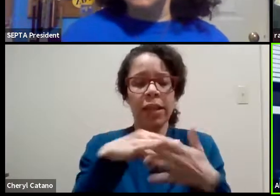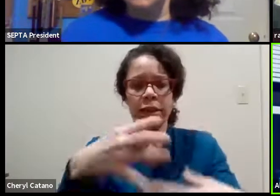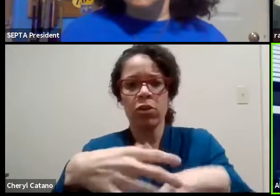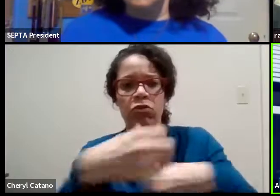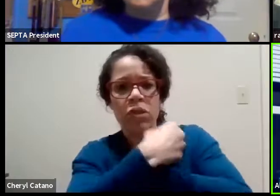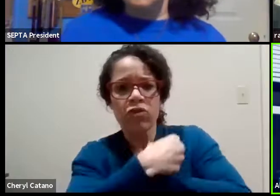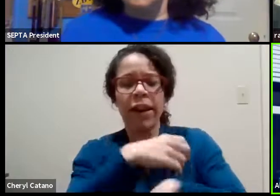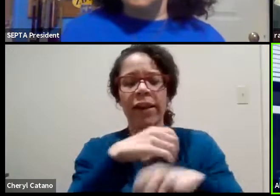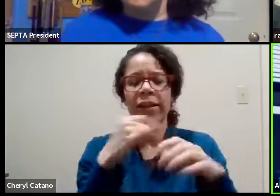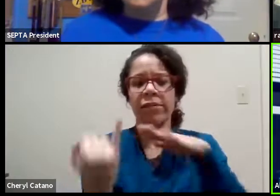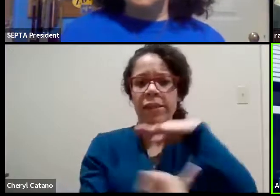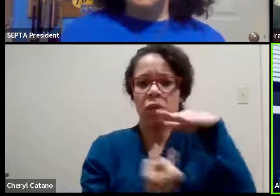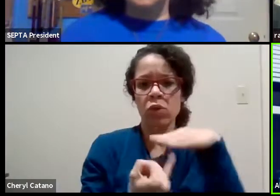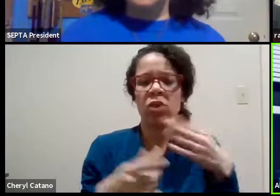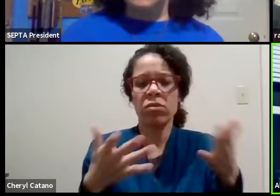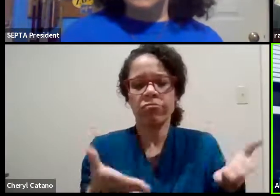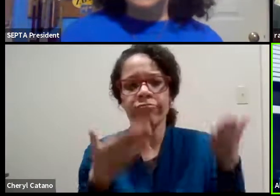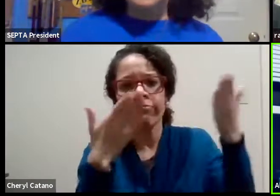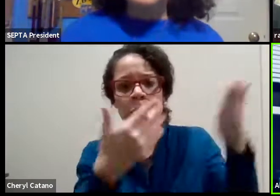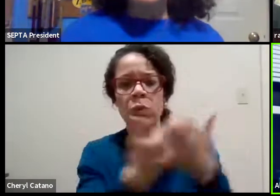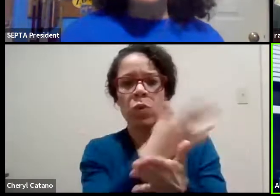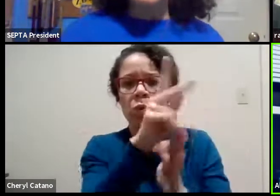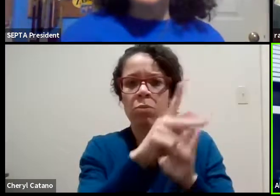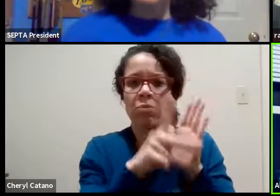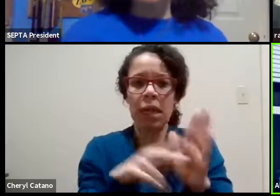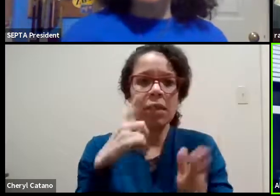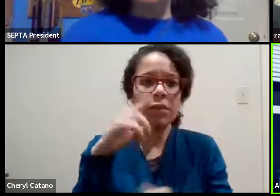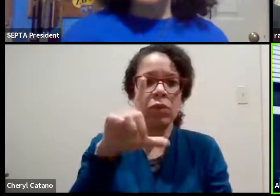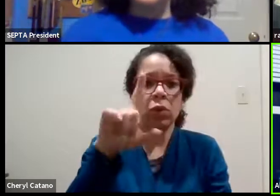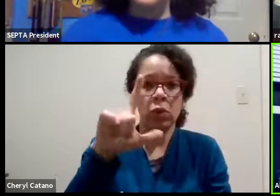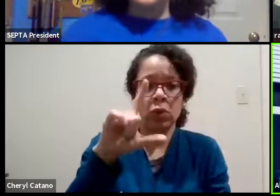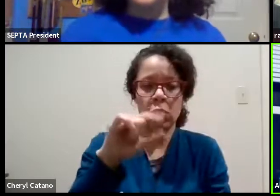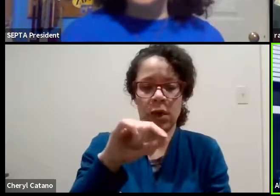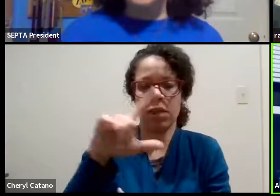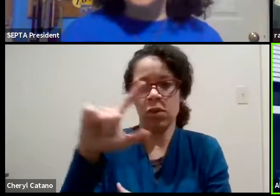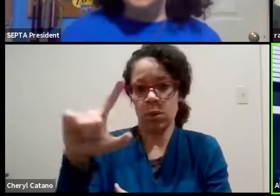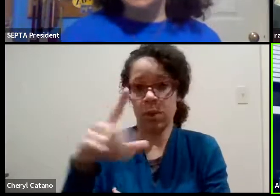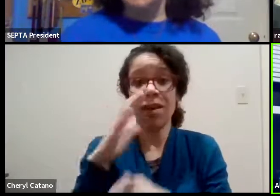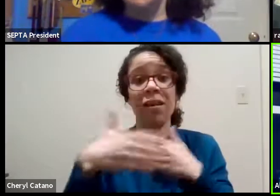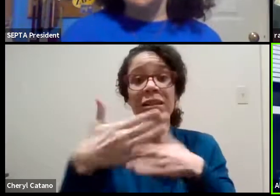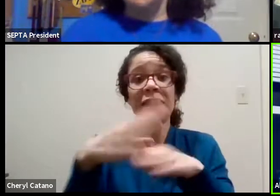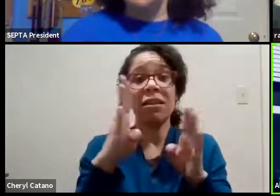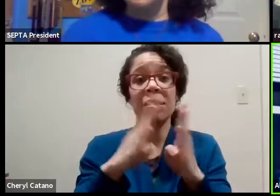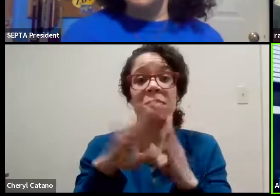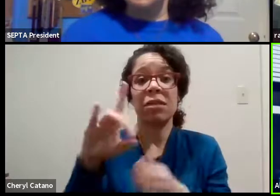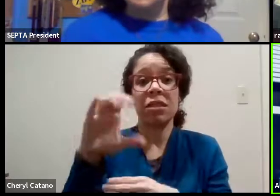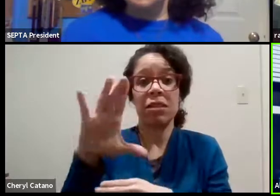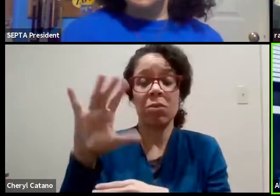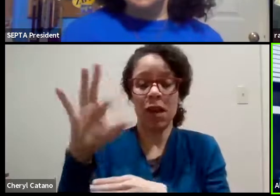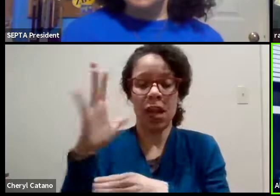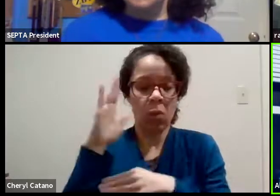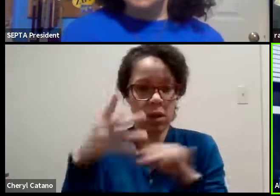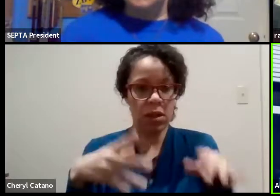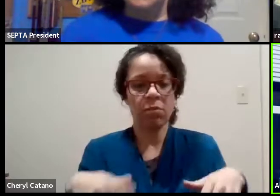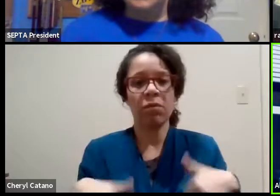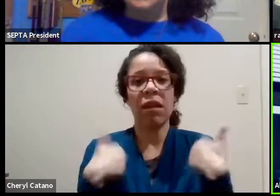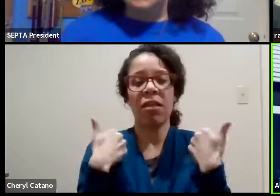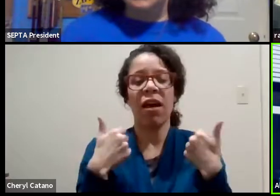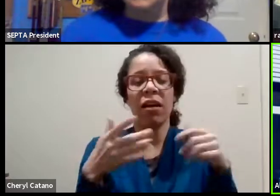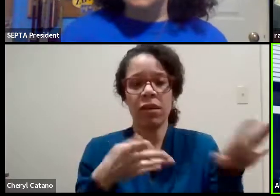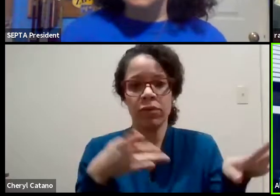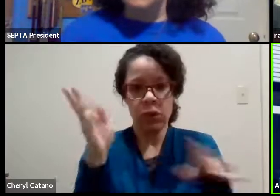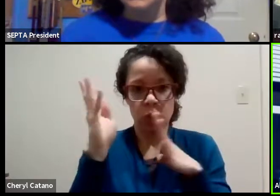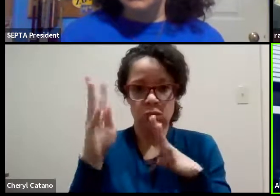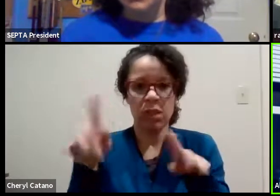recommendations for new restraint and seclusion policies for 2021. Our next meeting, December 9th, will be live streamed like all of our virtual